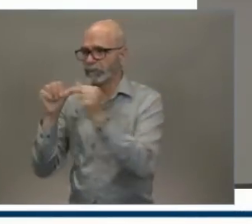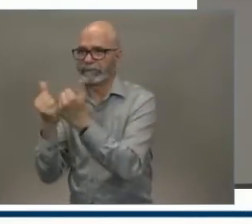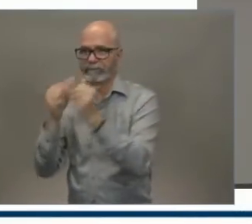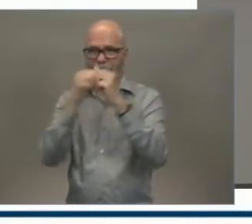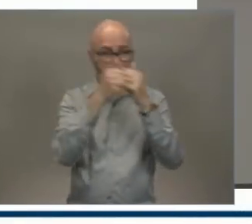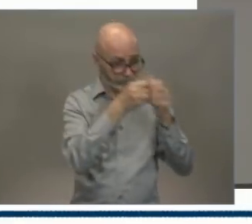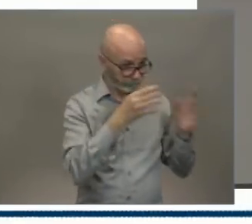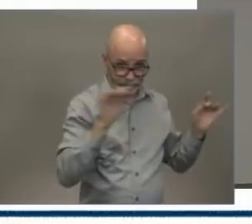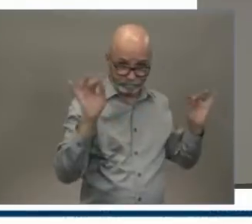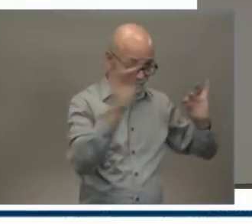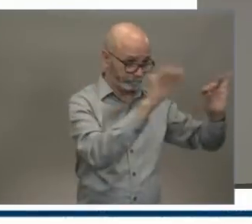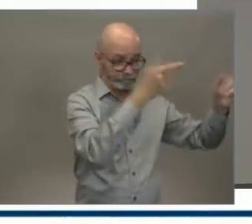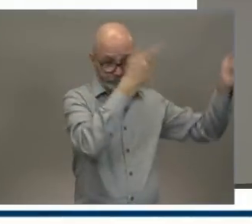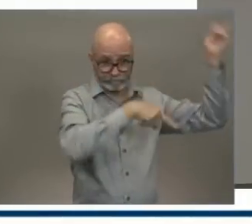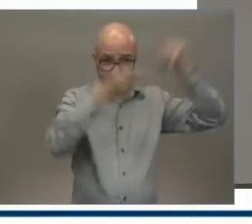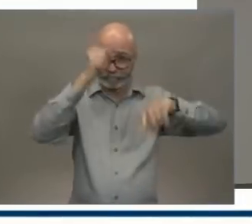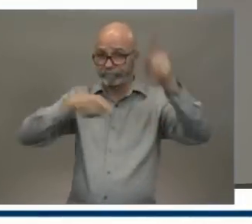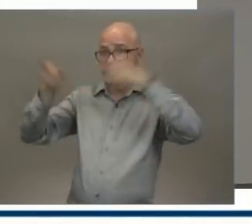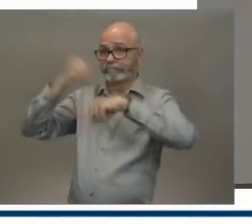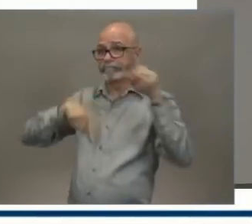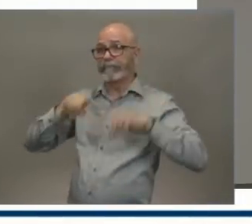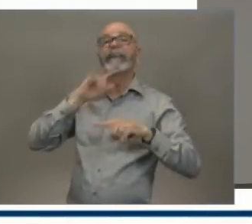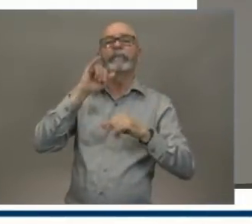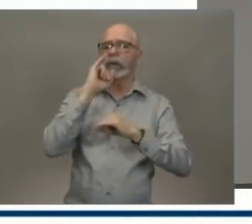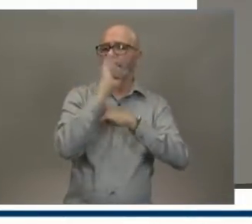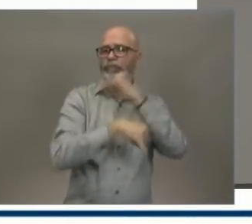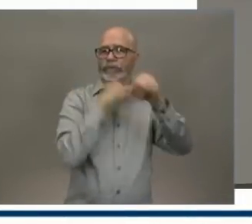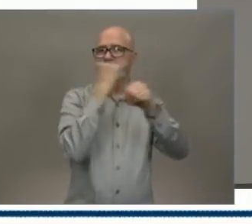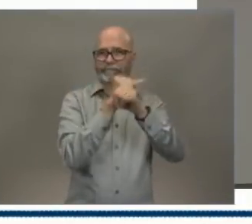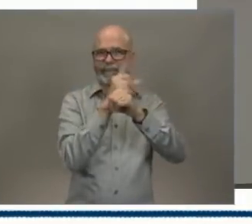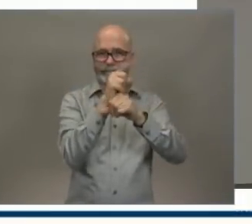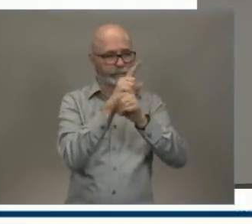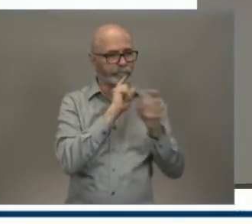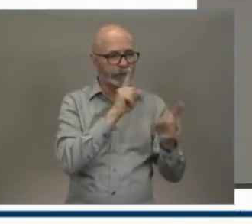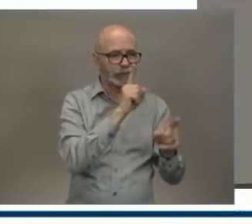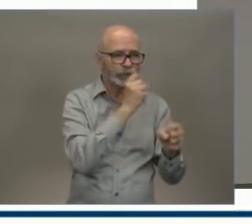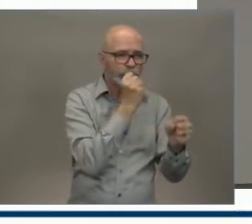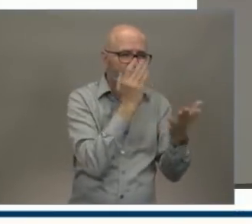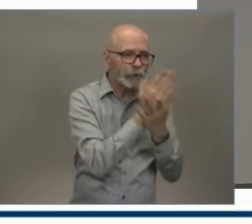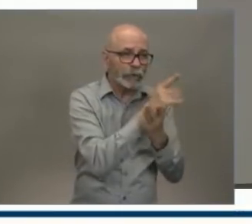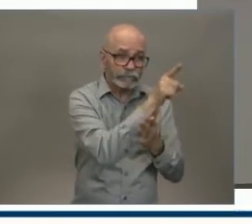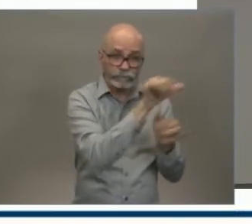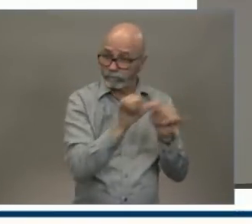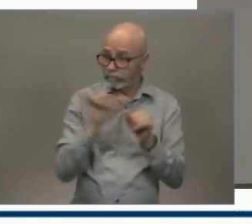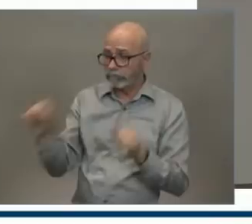students as a quarantine, as an example. So it's a topic of ongoing discussion